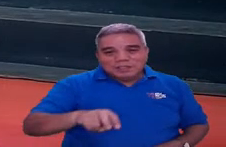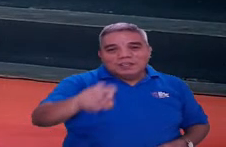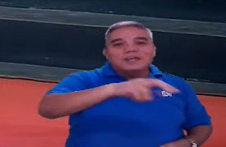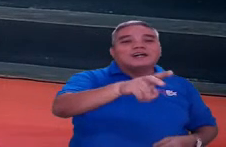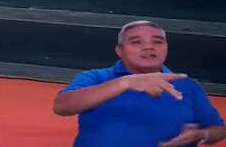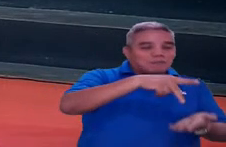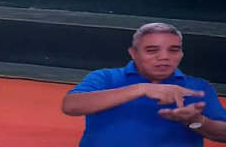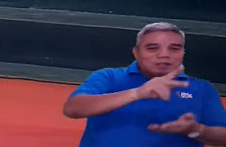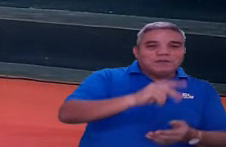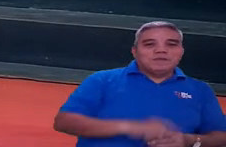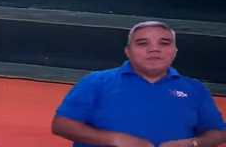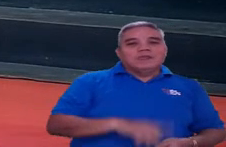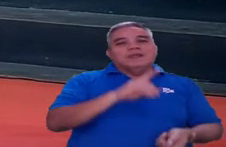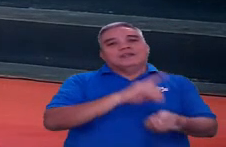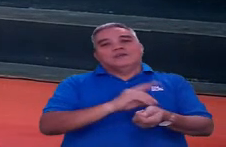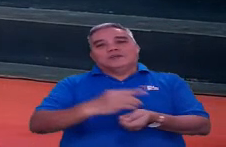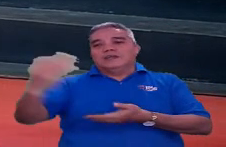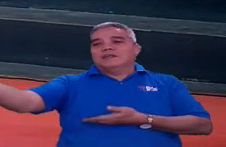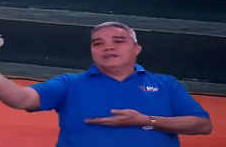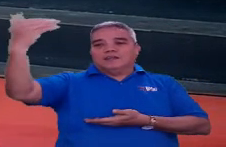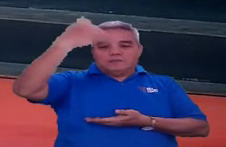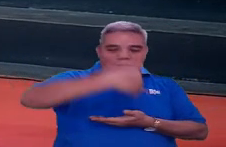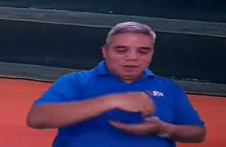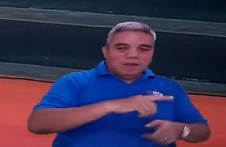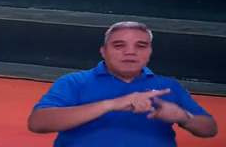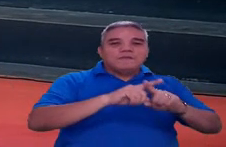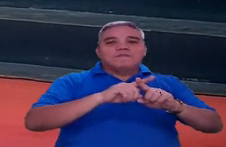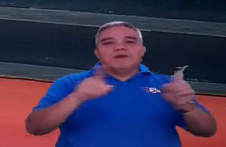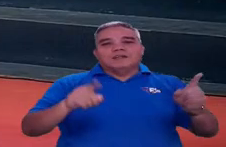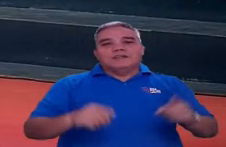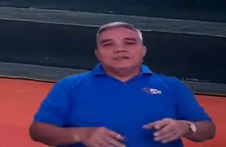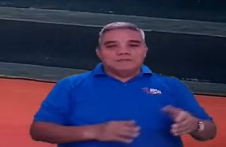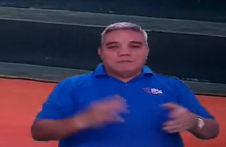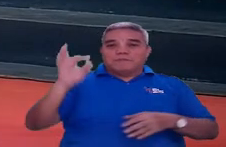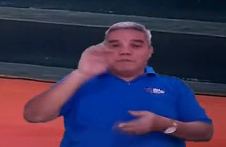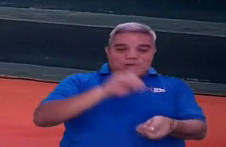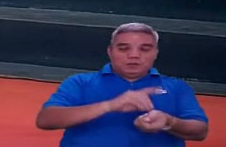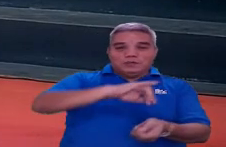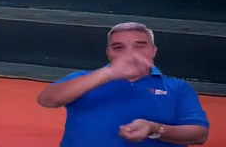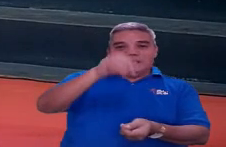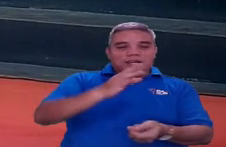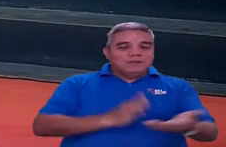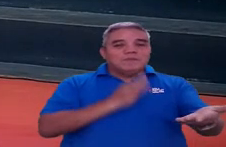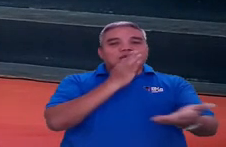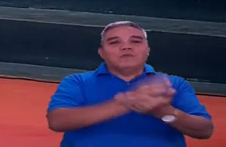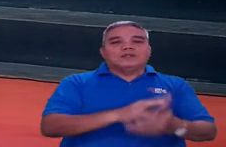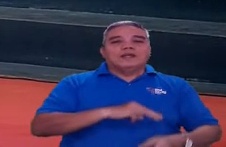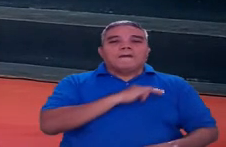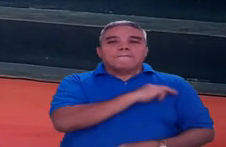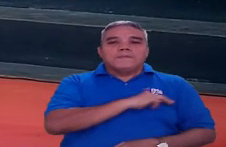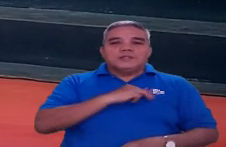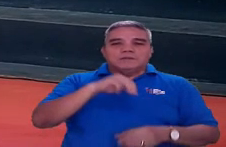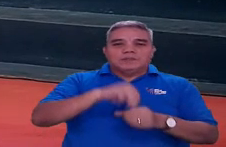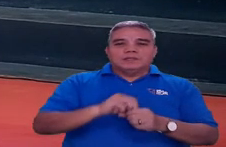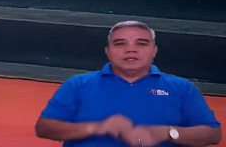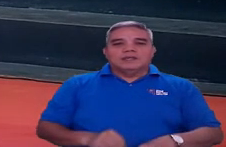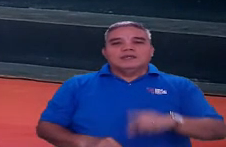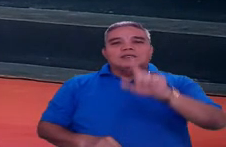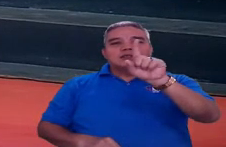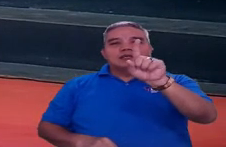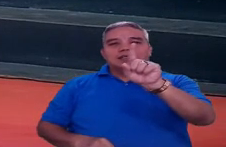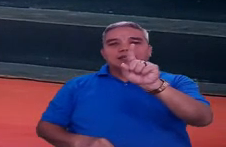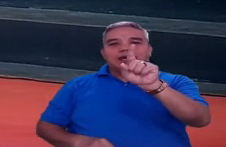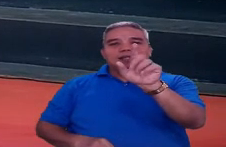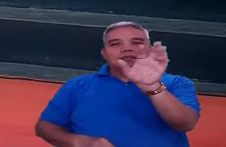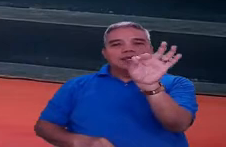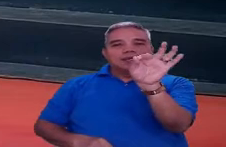Refanan ka na lang. Dr. Gisalba came, Pastor Eric Barbaso came, and our mission program was established since